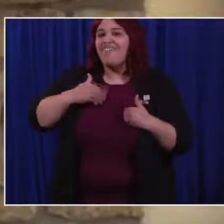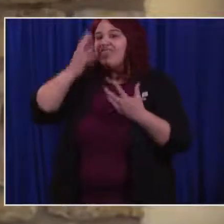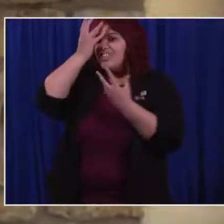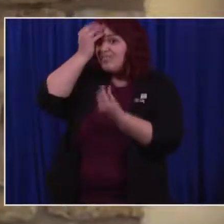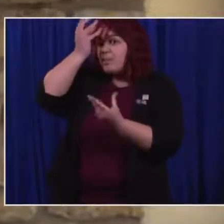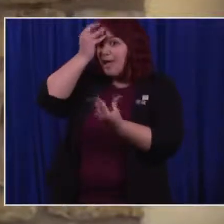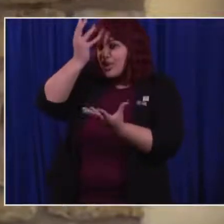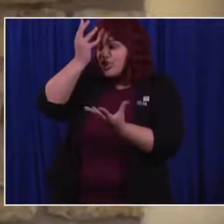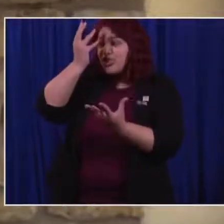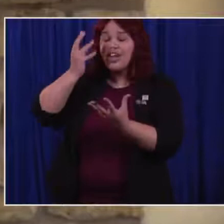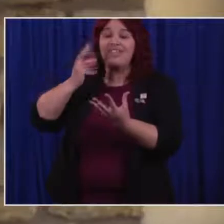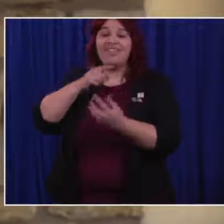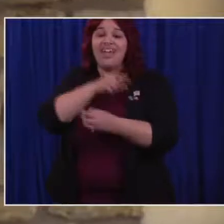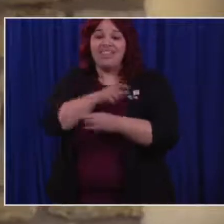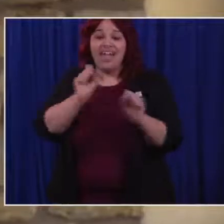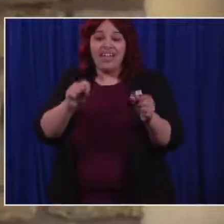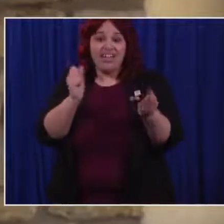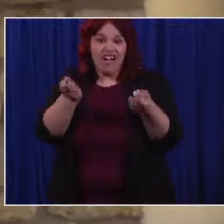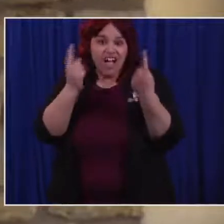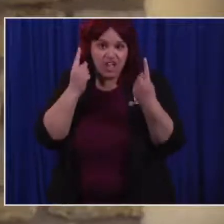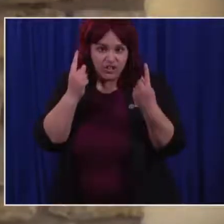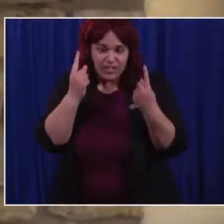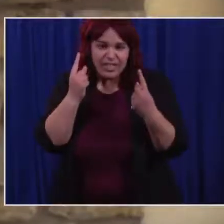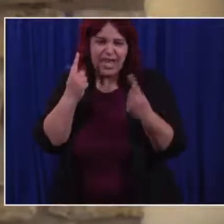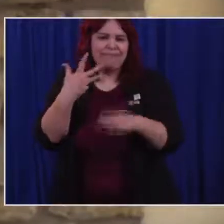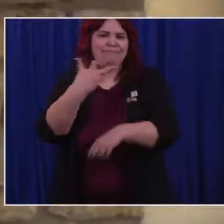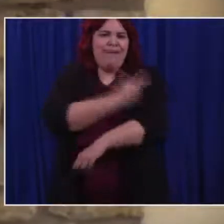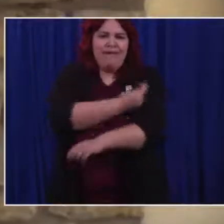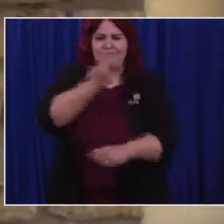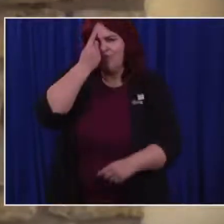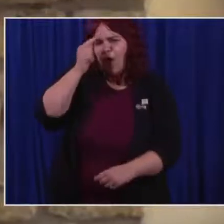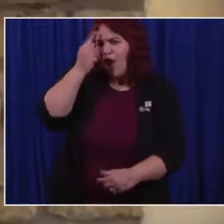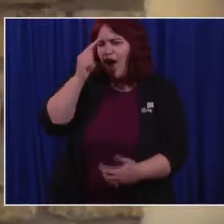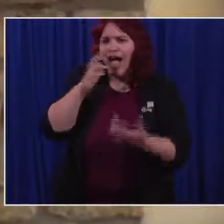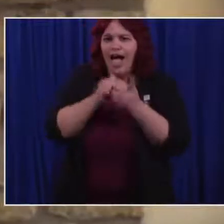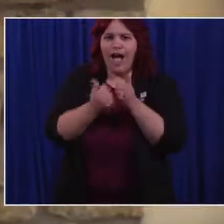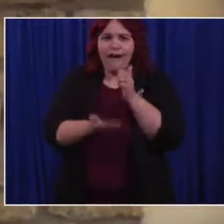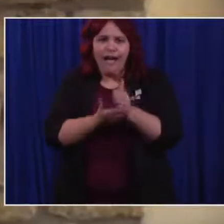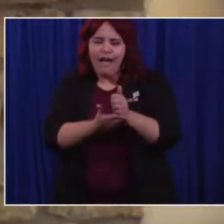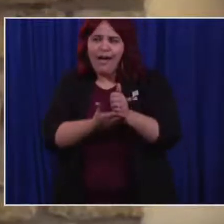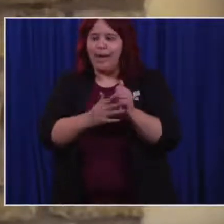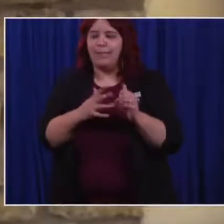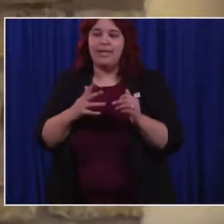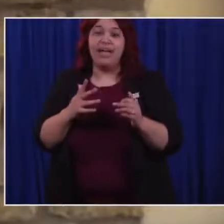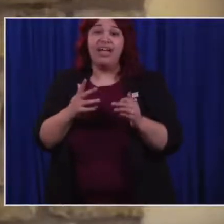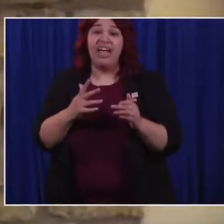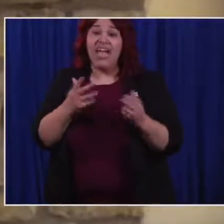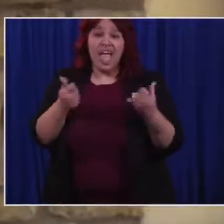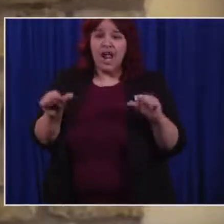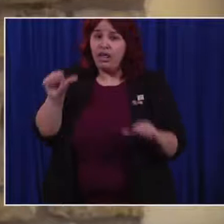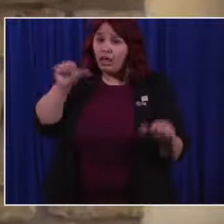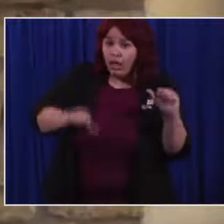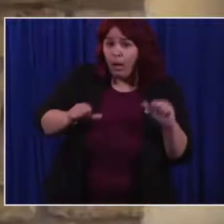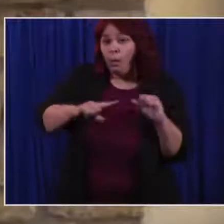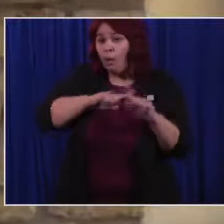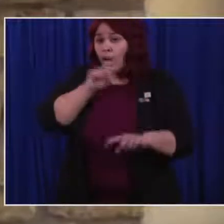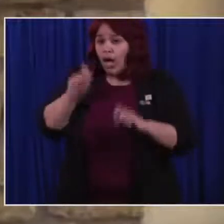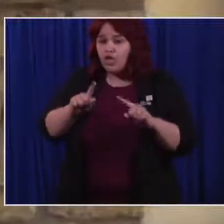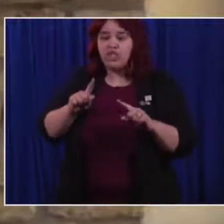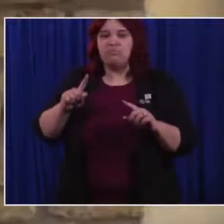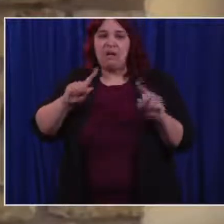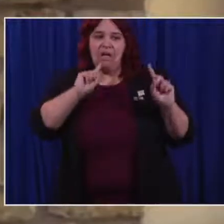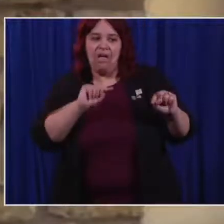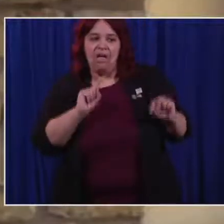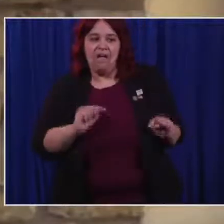to understand what the vaccine does, or answer any questions that they might have about it. I